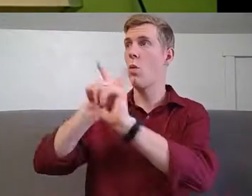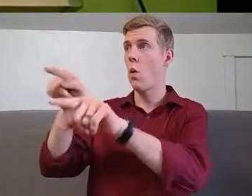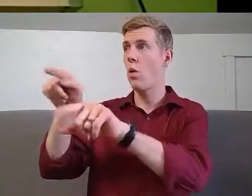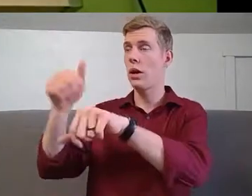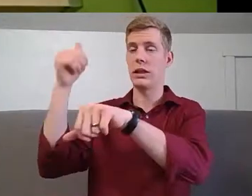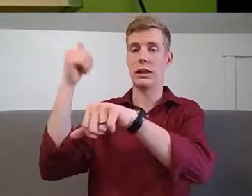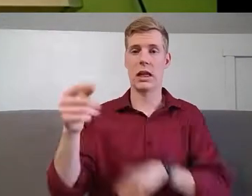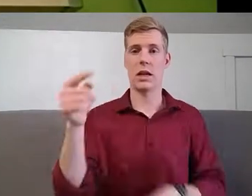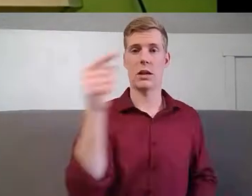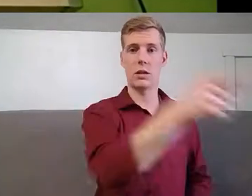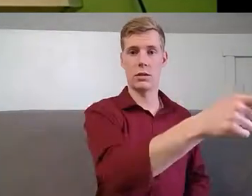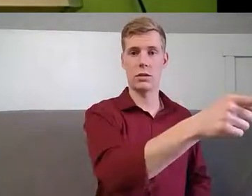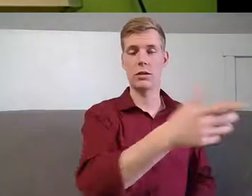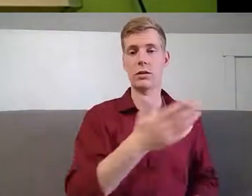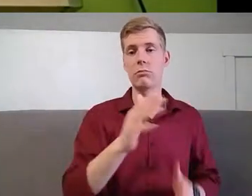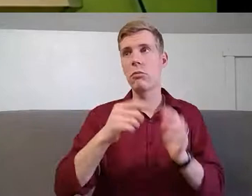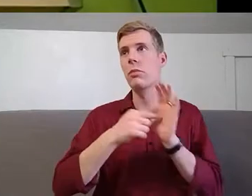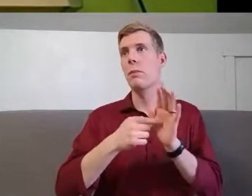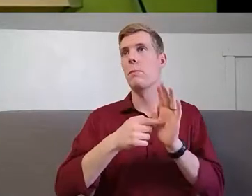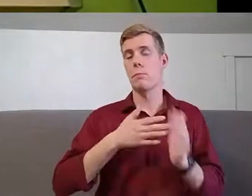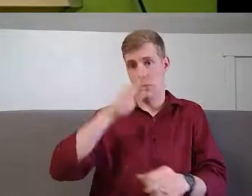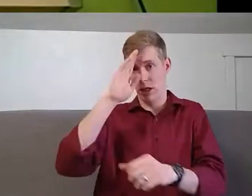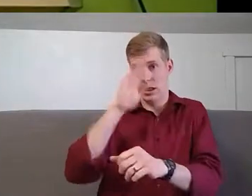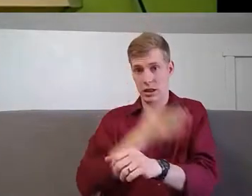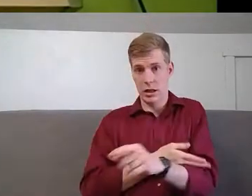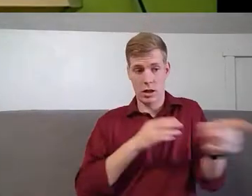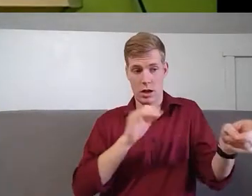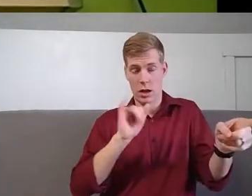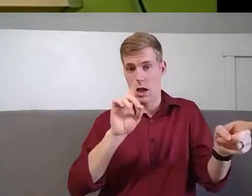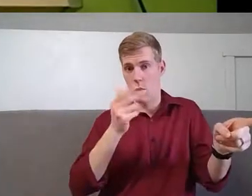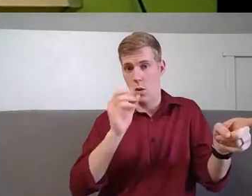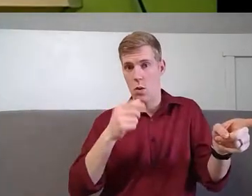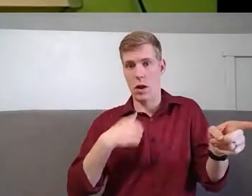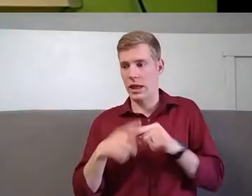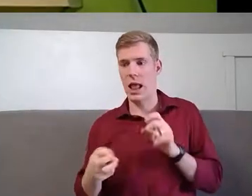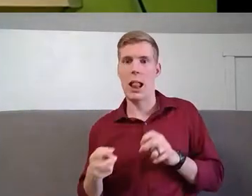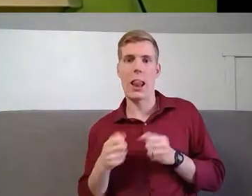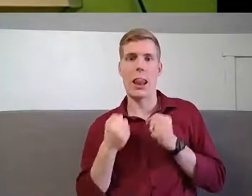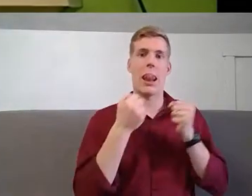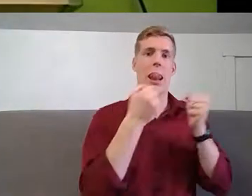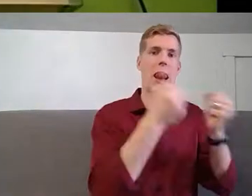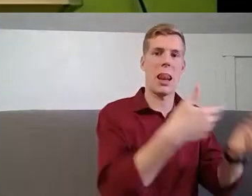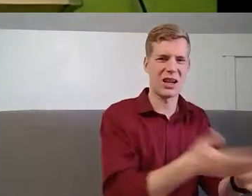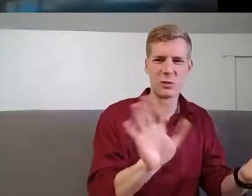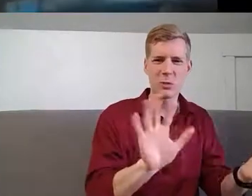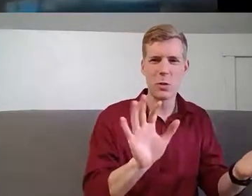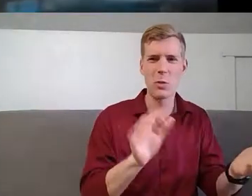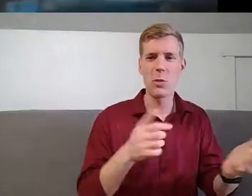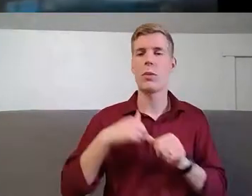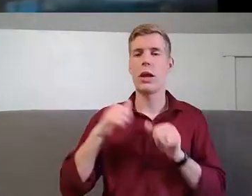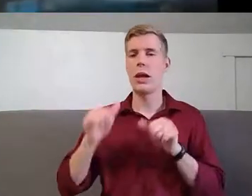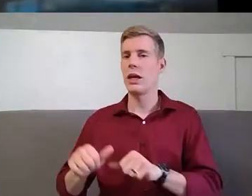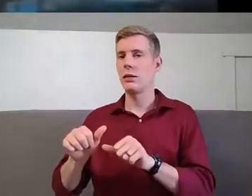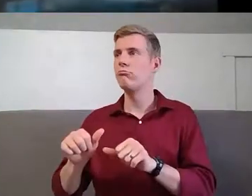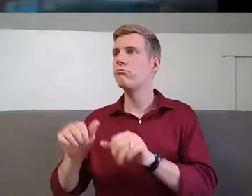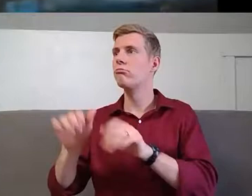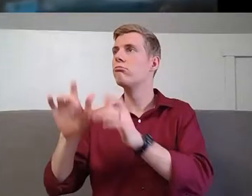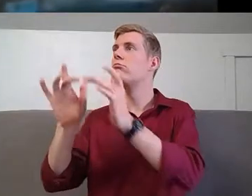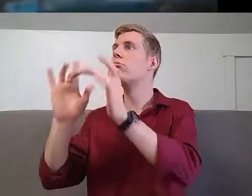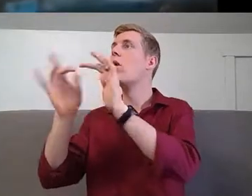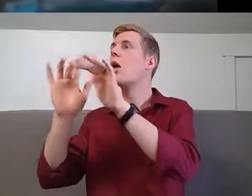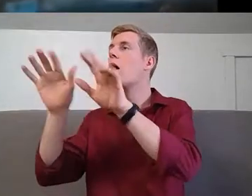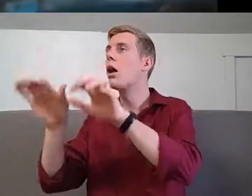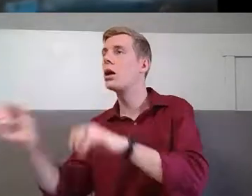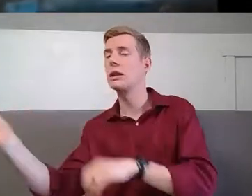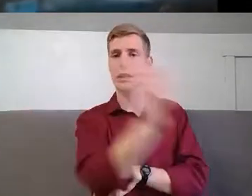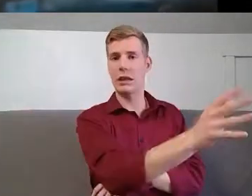like my son lives in Idaho. I can't get to him, but I can send him a care package. great idea. Okay, so last but not